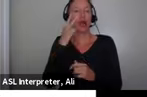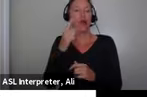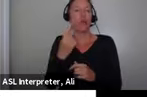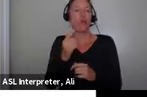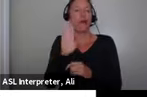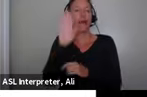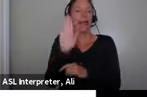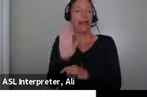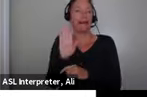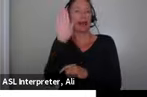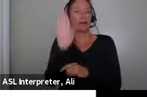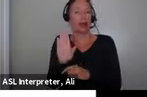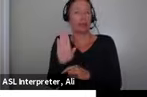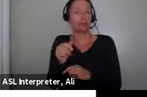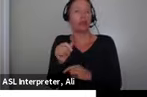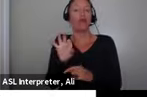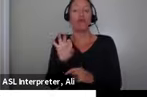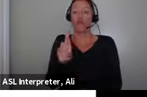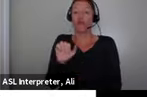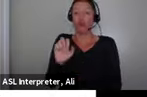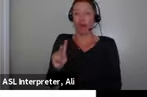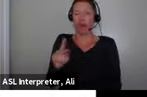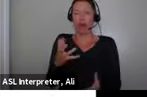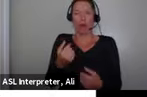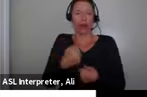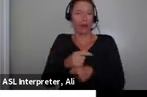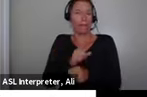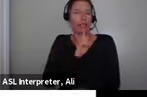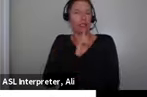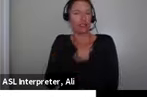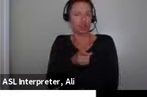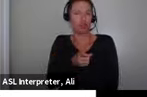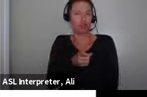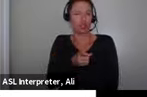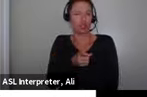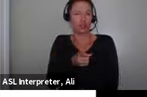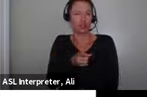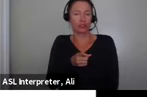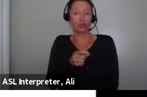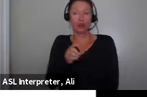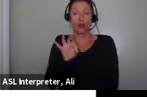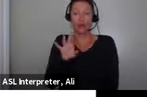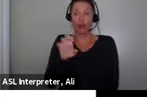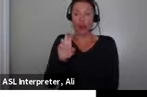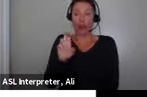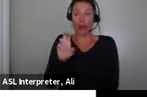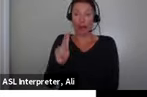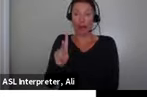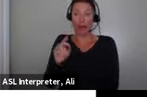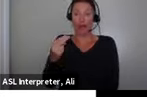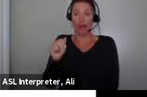times. Frank, let me just make sure. Frank Haig, do you have a question?